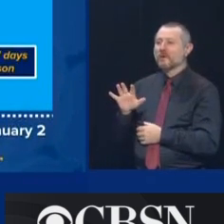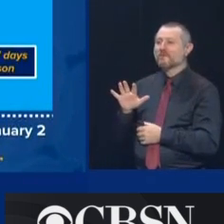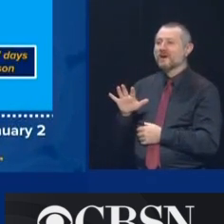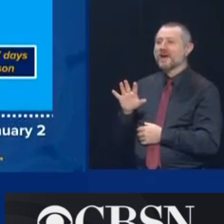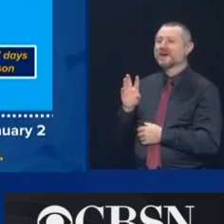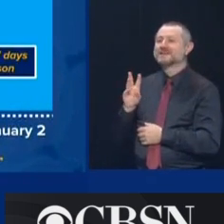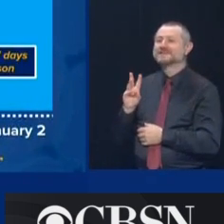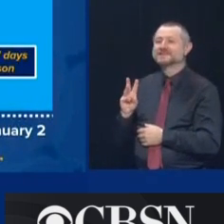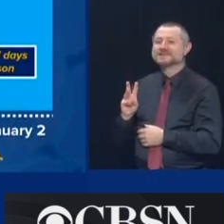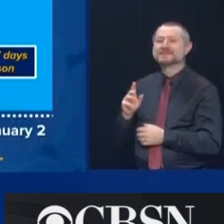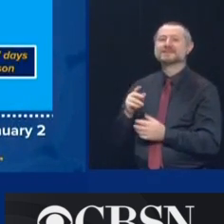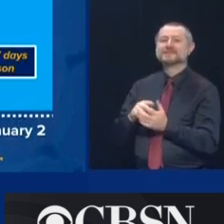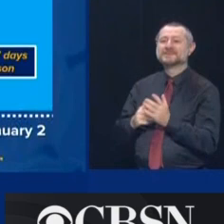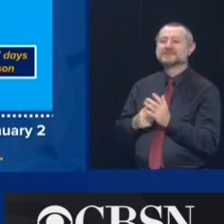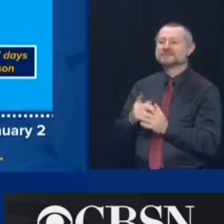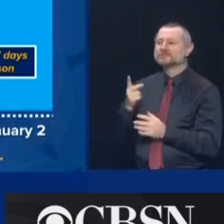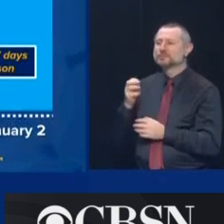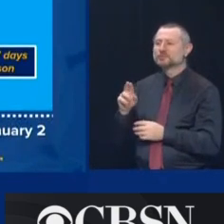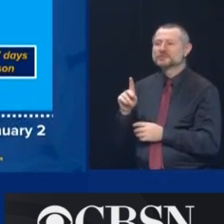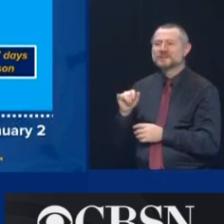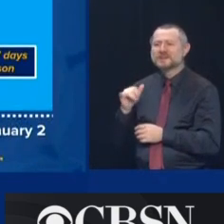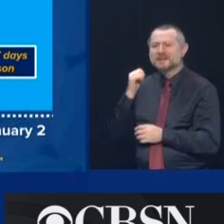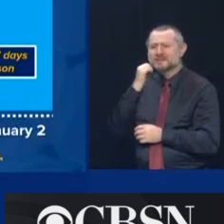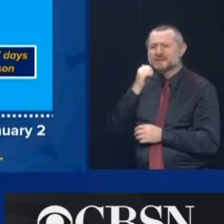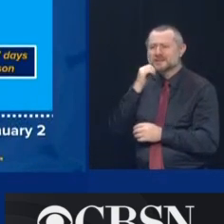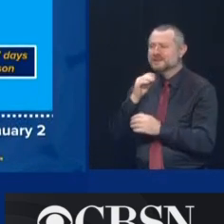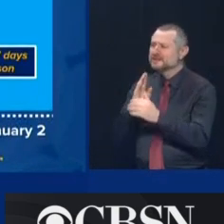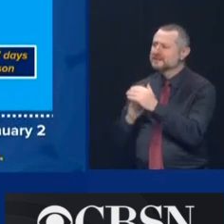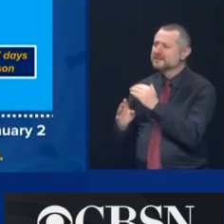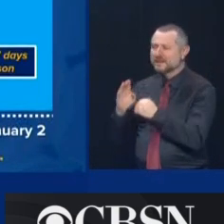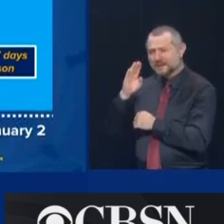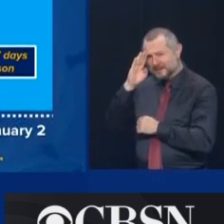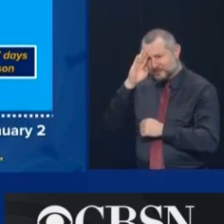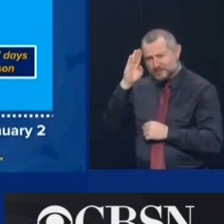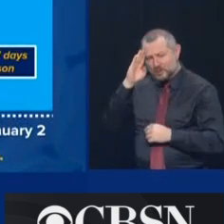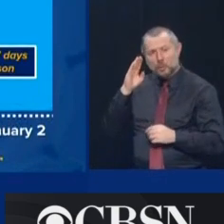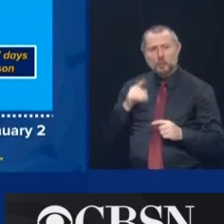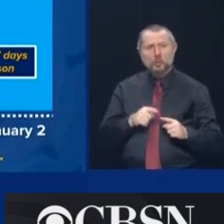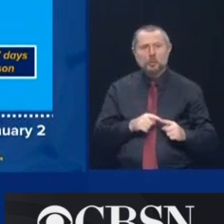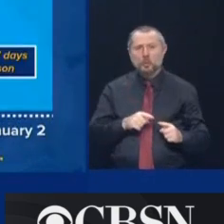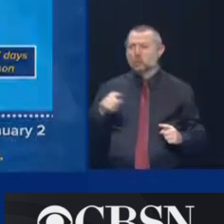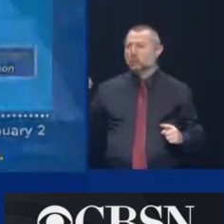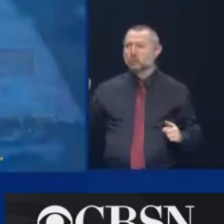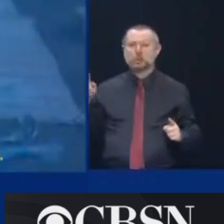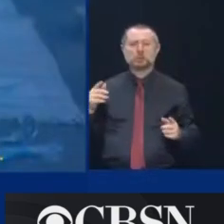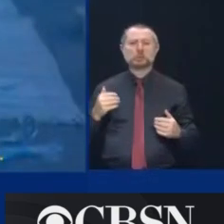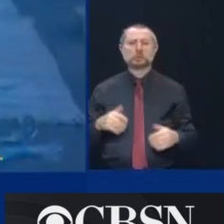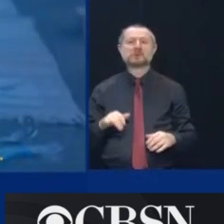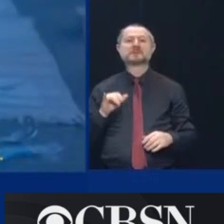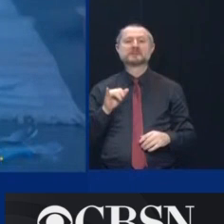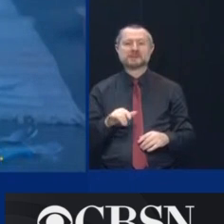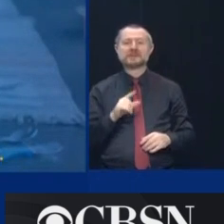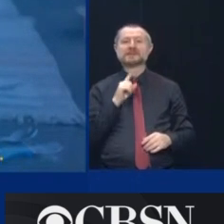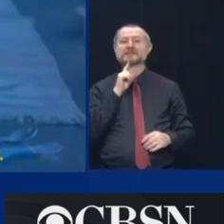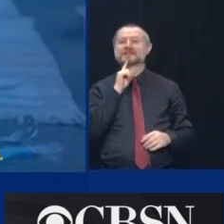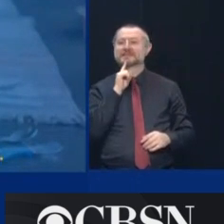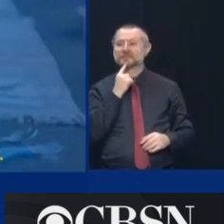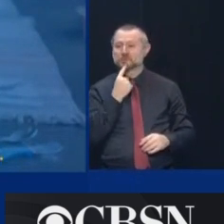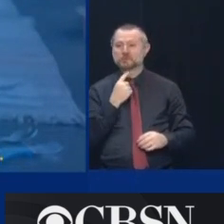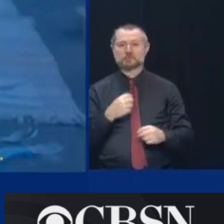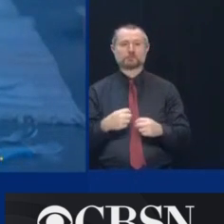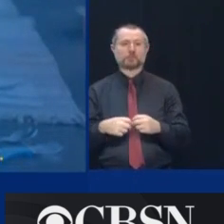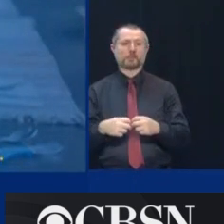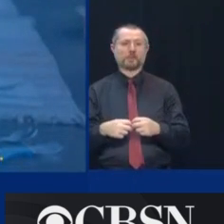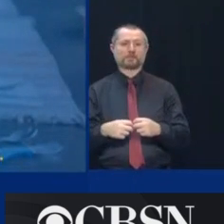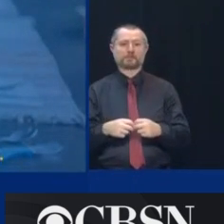per day going into the hospitals. That, my friends, is a real problem.